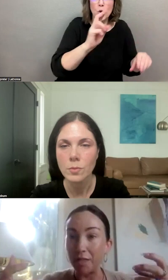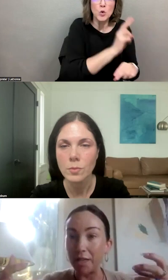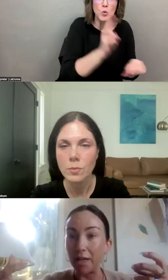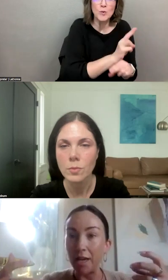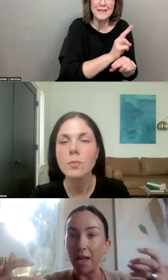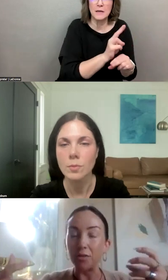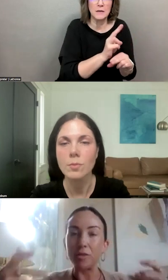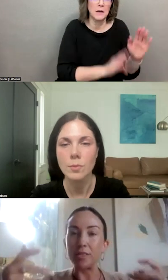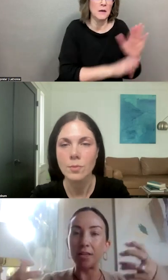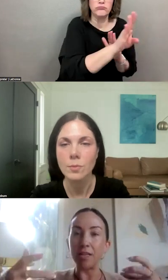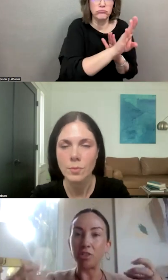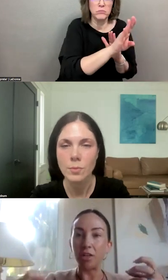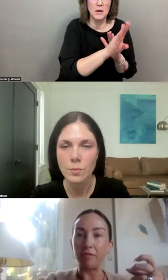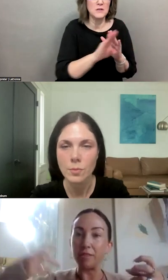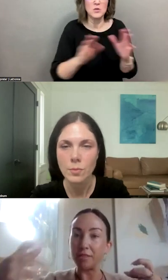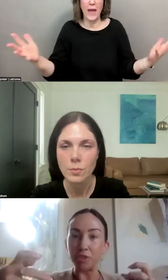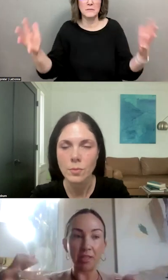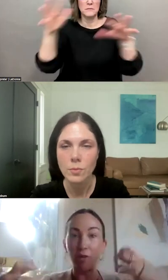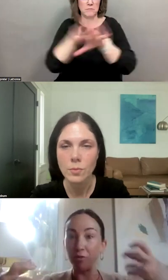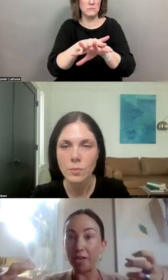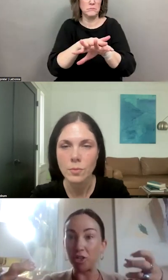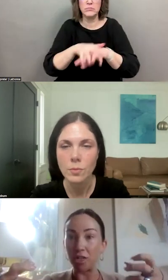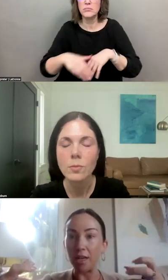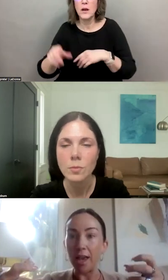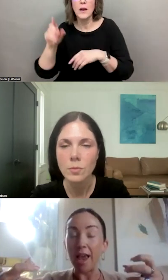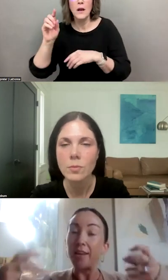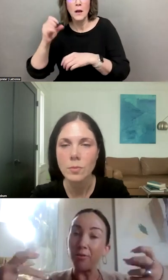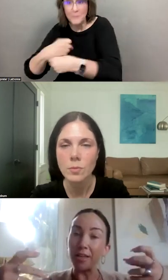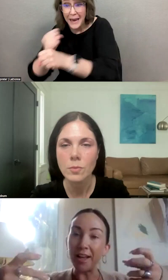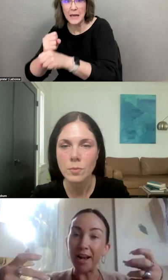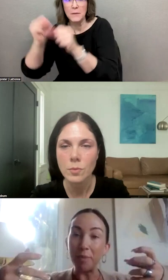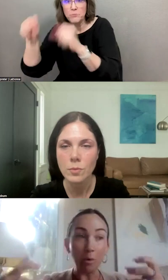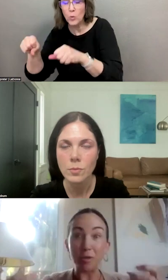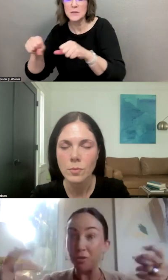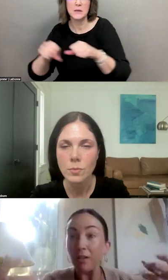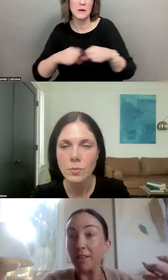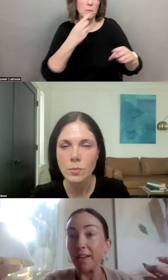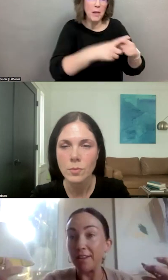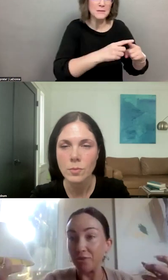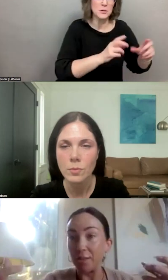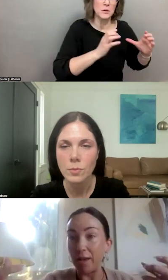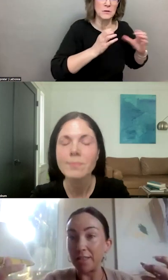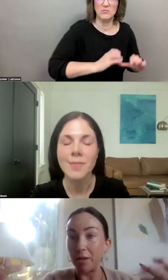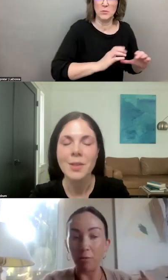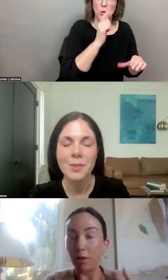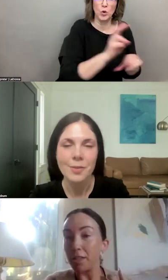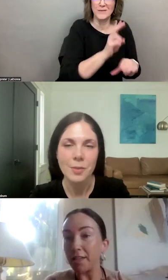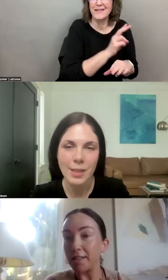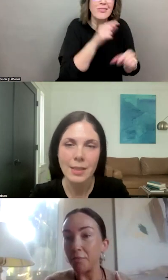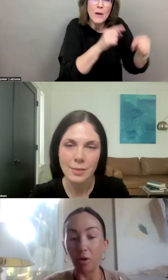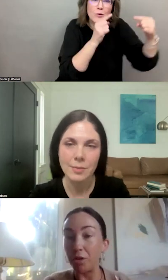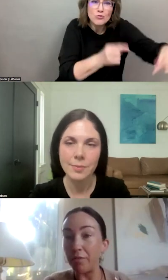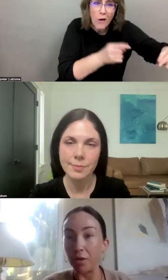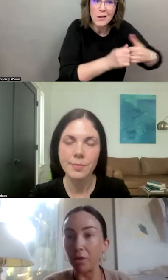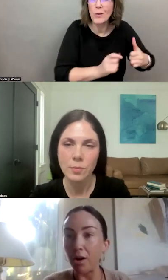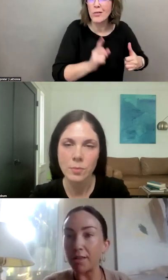social media. And so there was this intersection of consumption and creation. And not only that, people were struggling during the pandemic with loneliness,